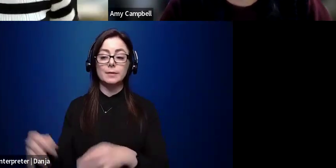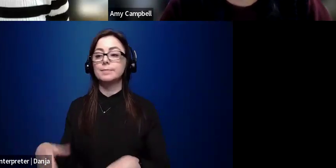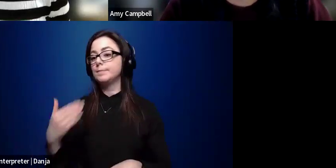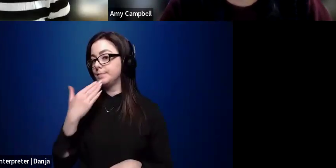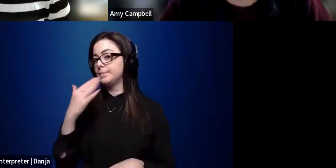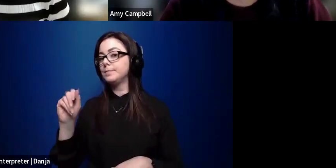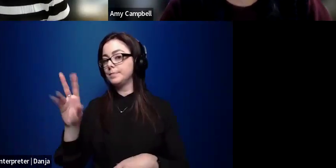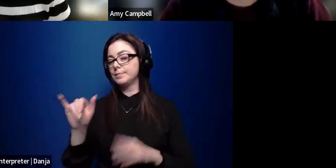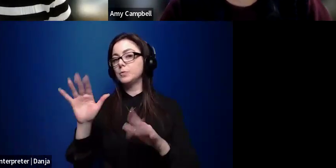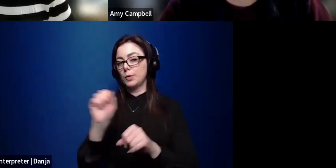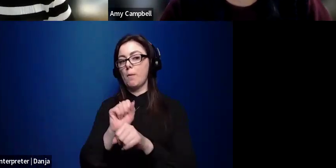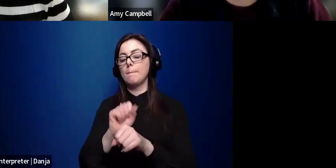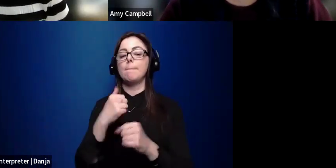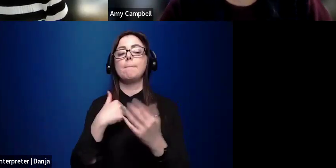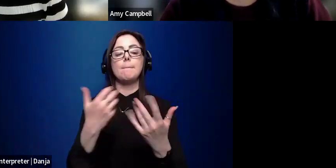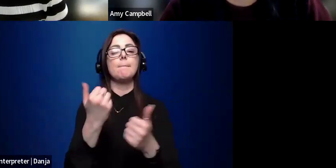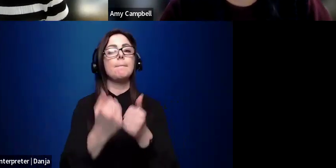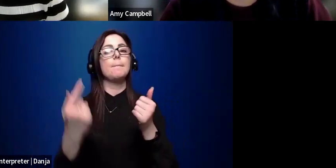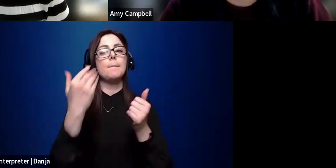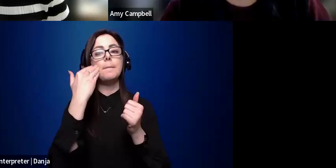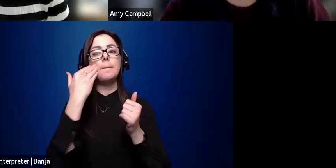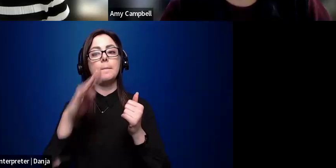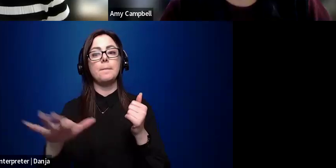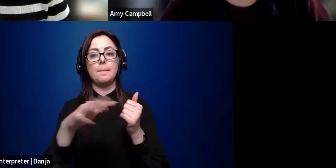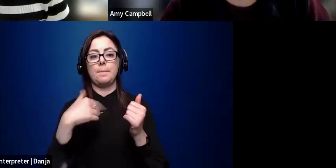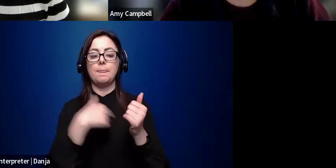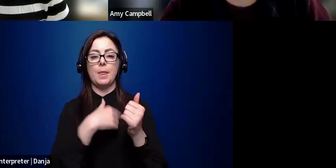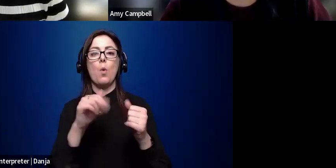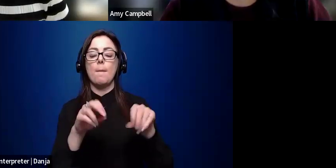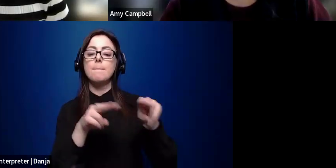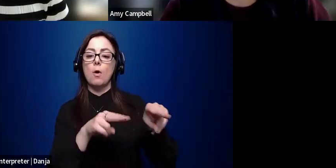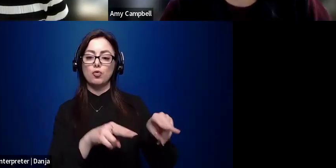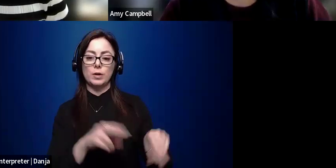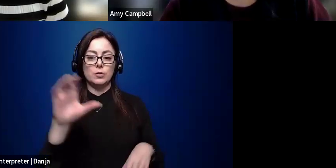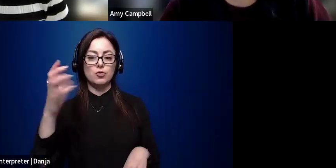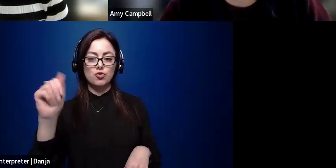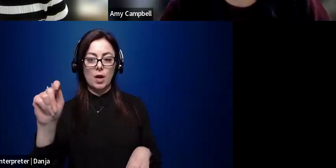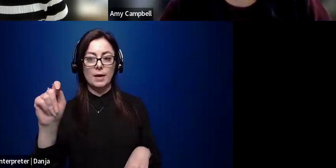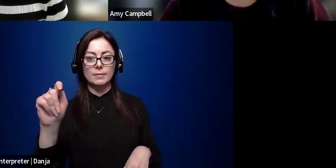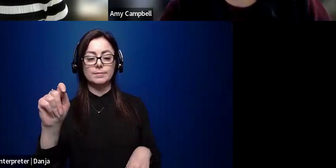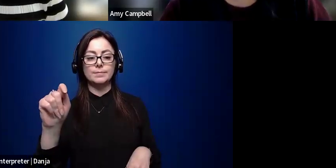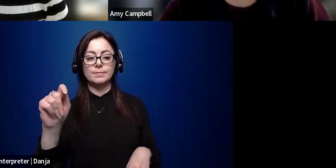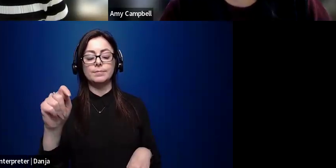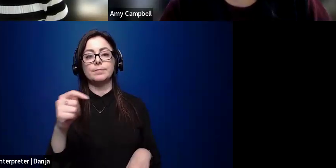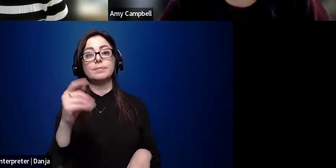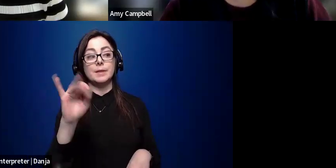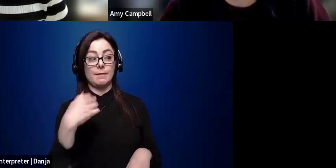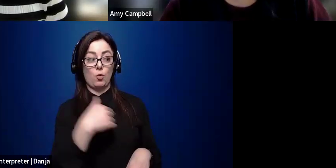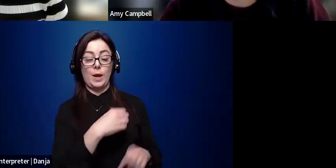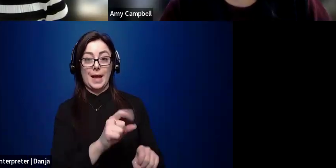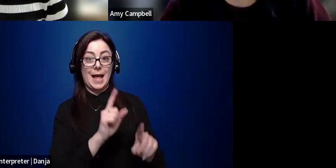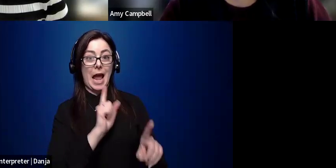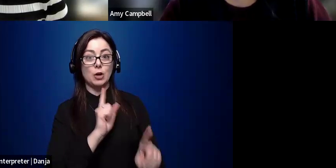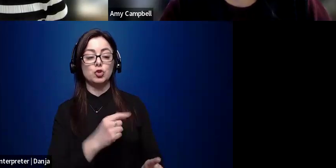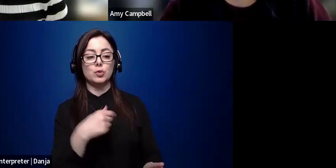that. I just want everybody to know that we are monitoring the chat, and if we're putting in questions there that we can answer in the chat, then that we're